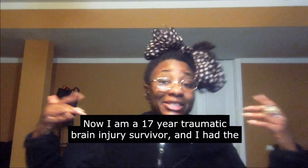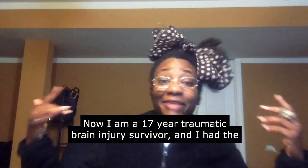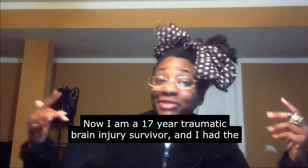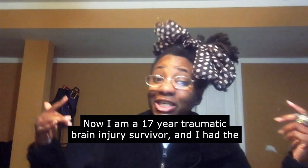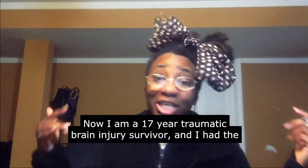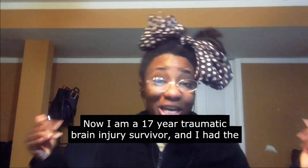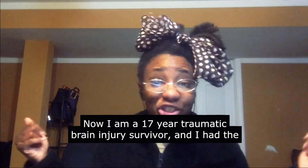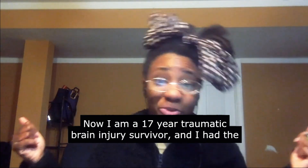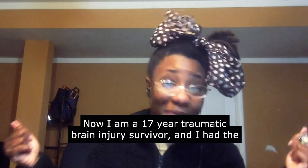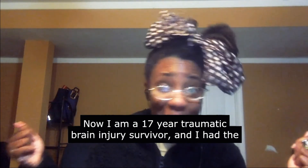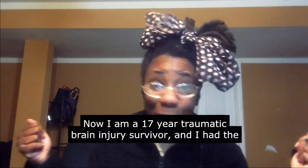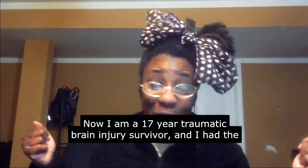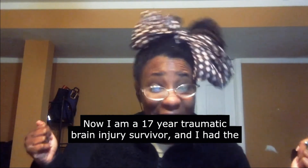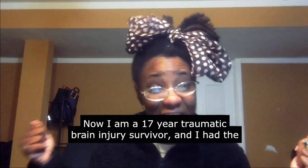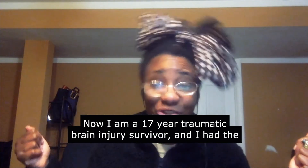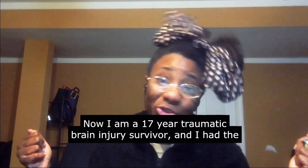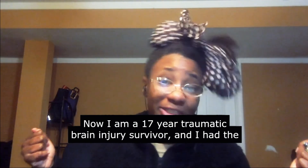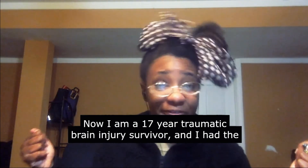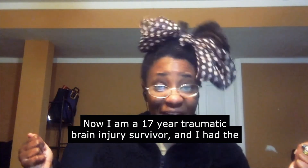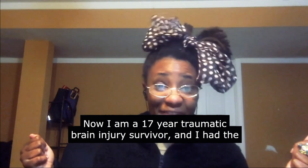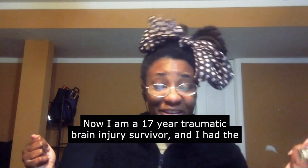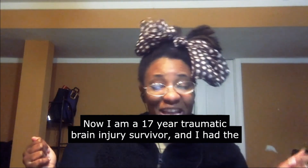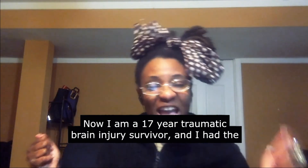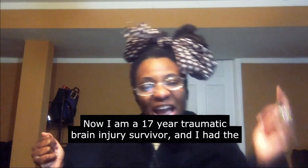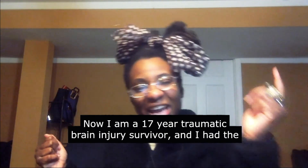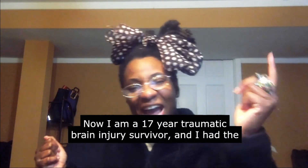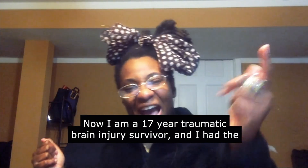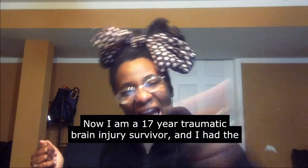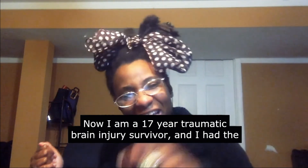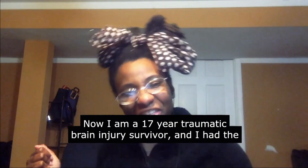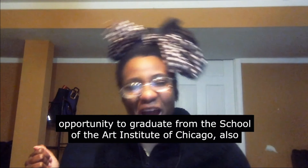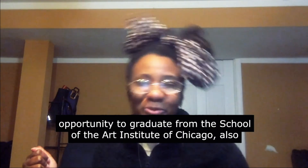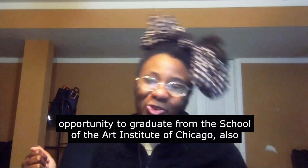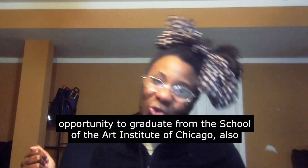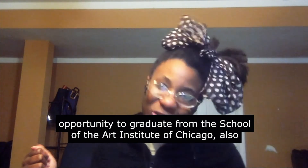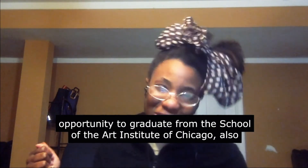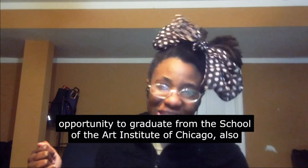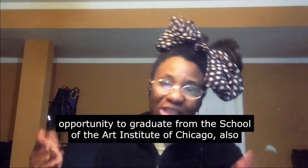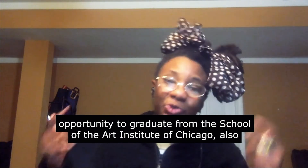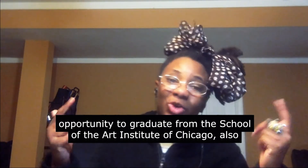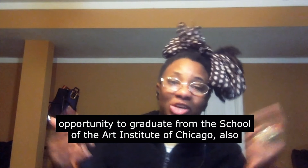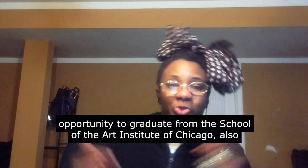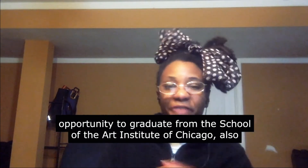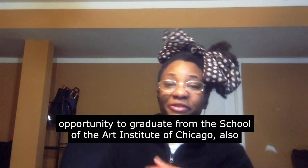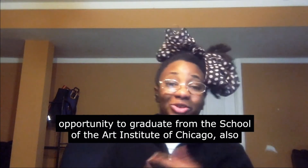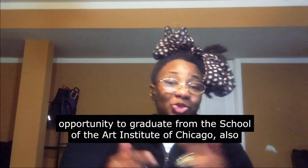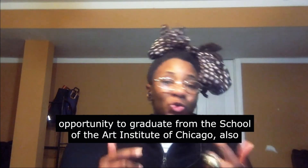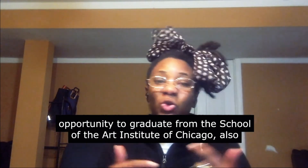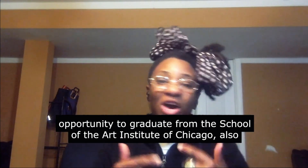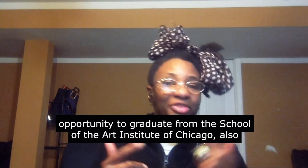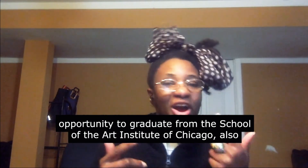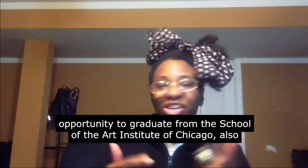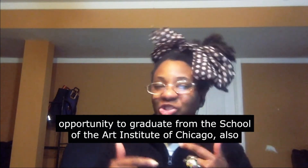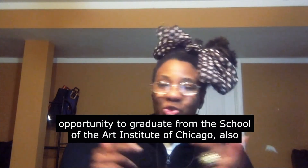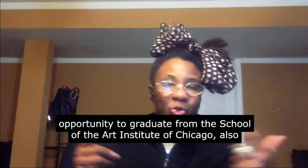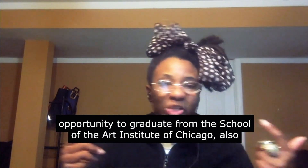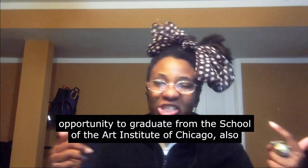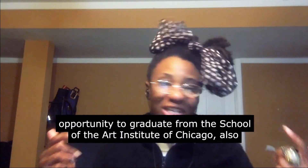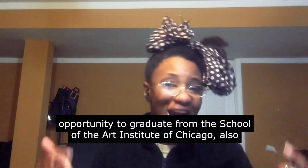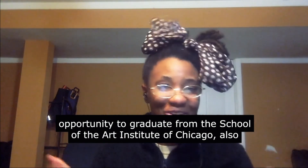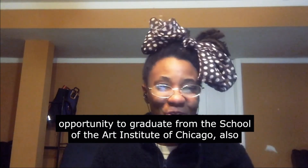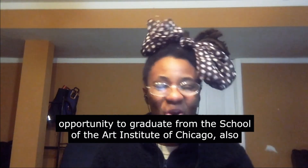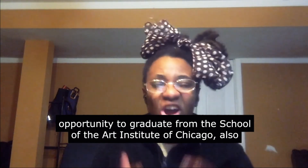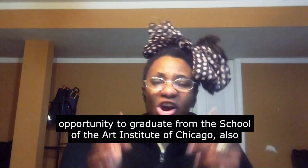a 17-year traumatic brain injury survivor, and I had the opportunity to graduate from the School of the Art Institute